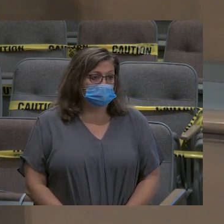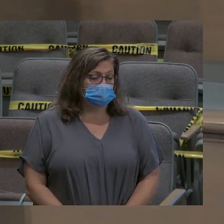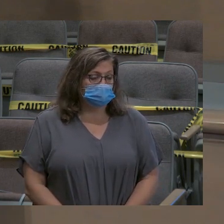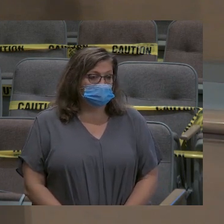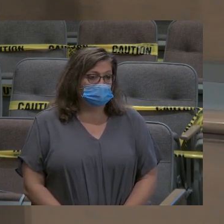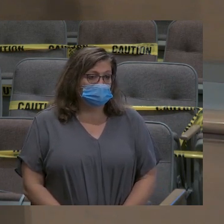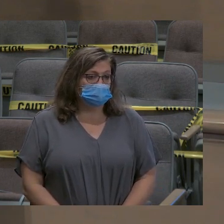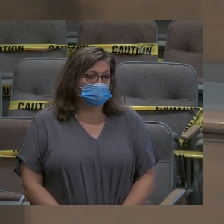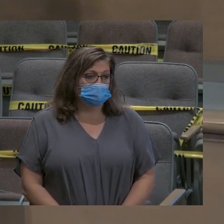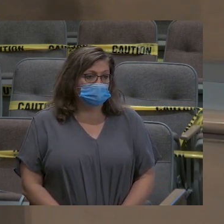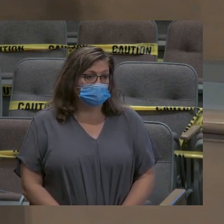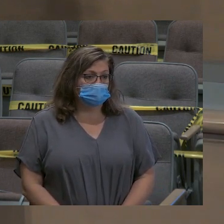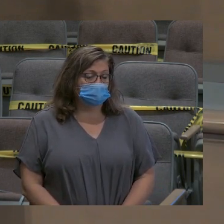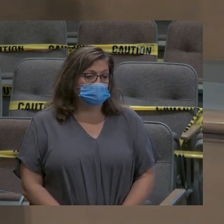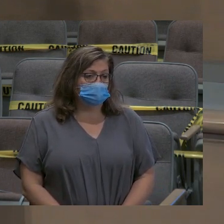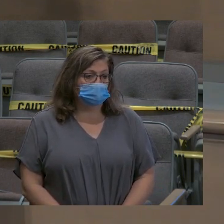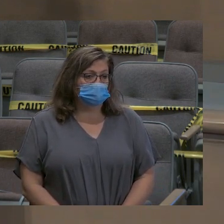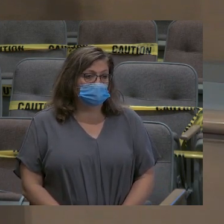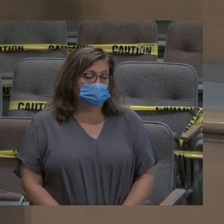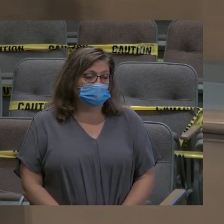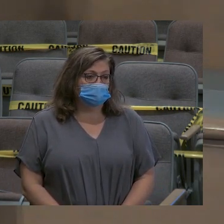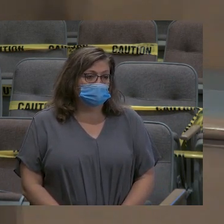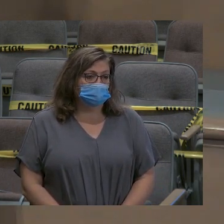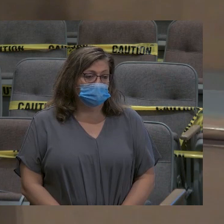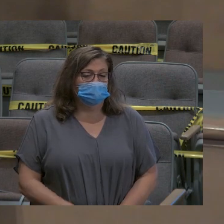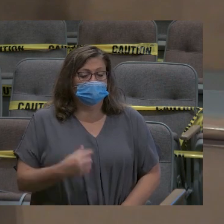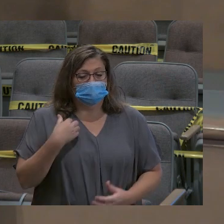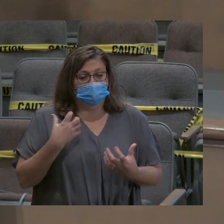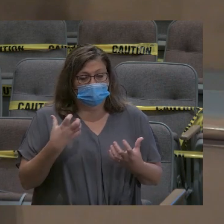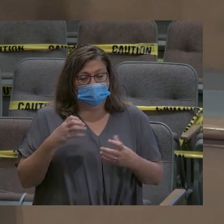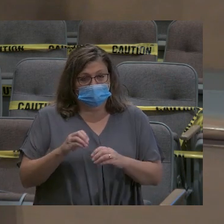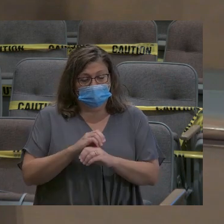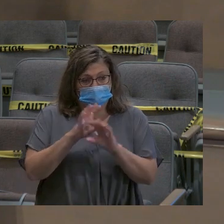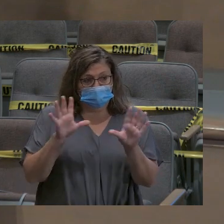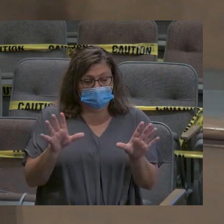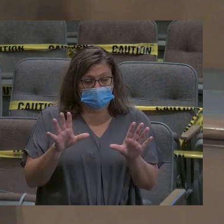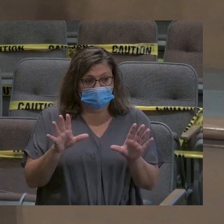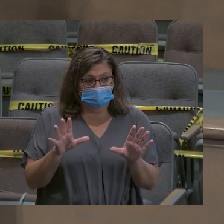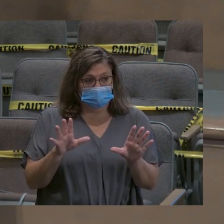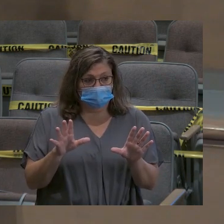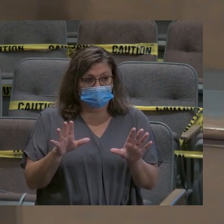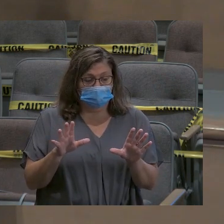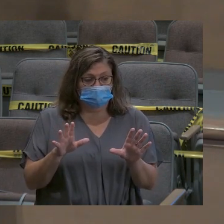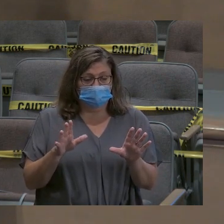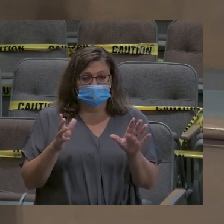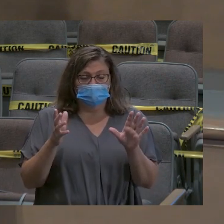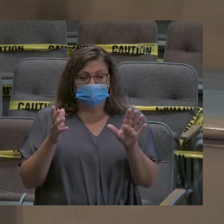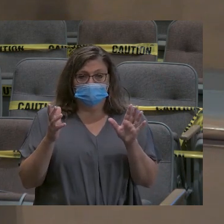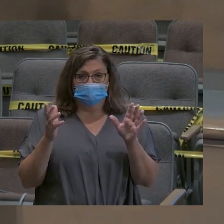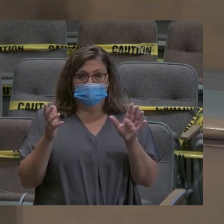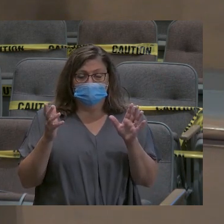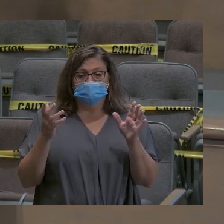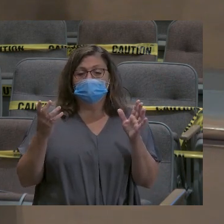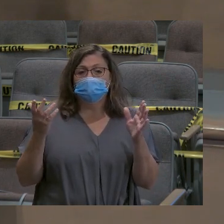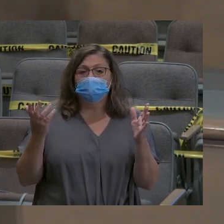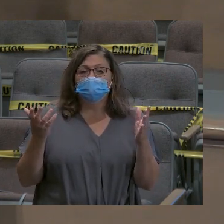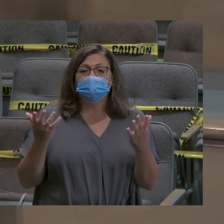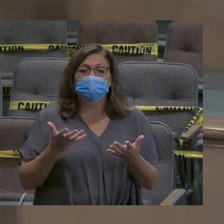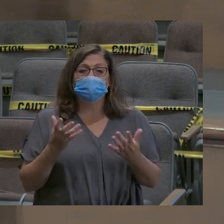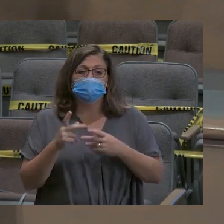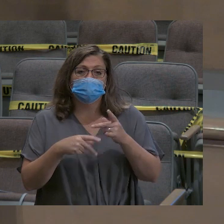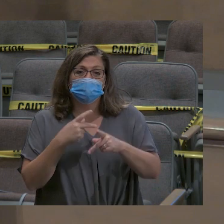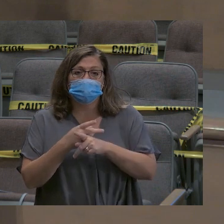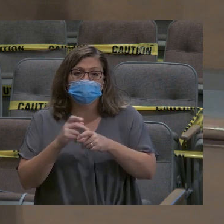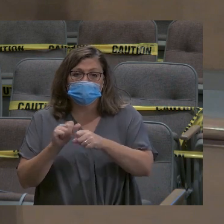It's probably good to make it clear at the top what kind of COVID tests we're talking